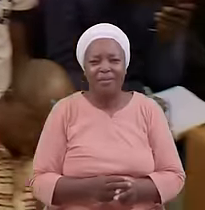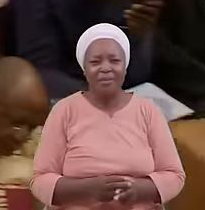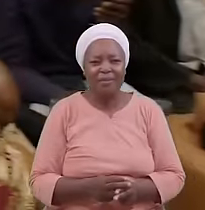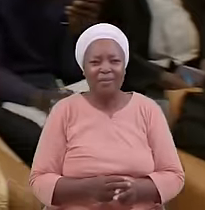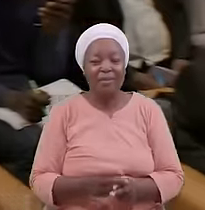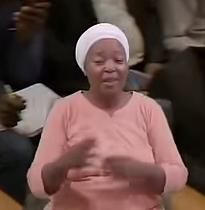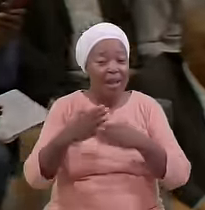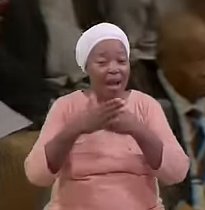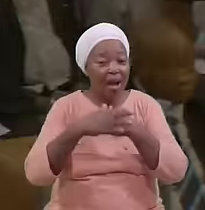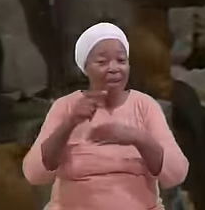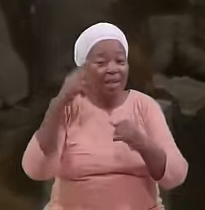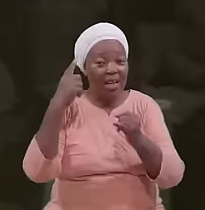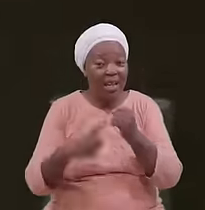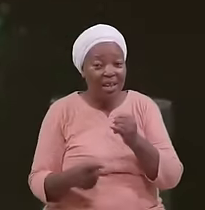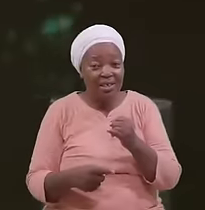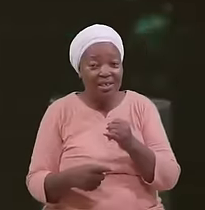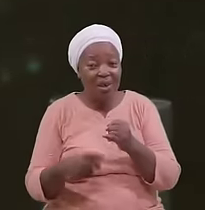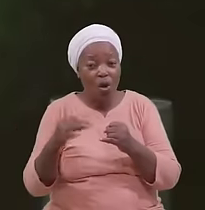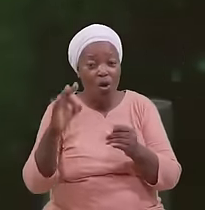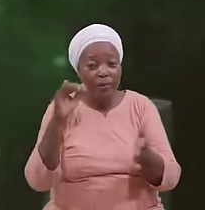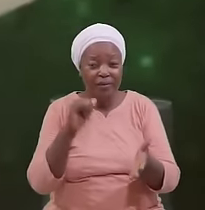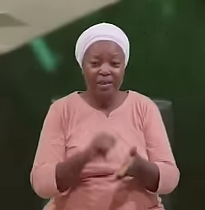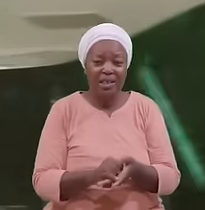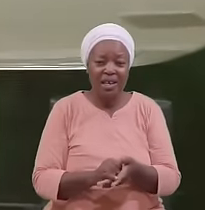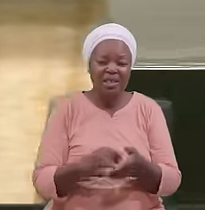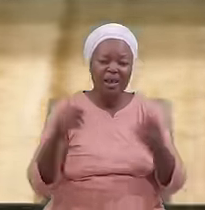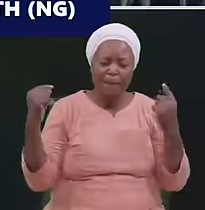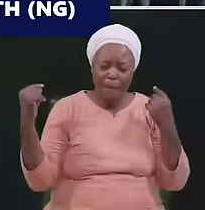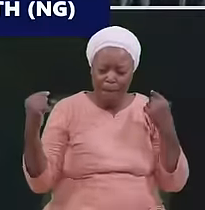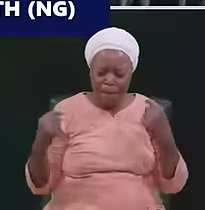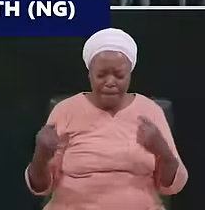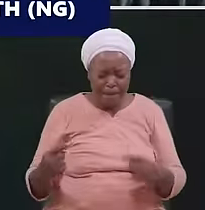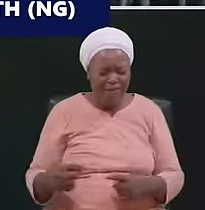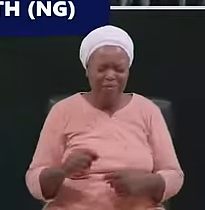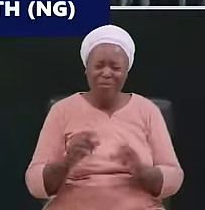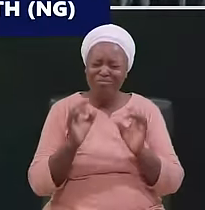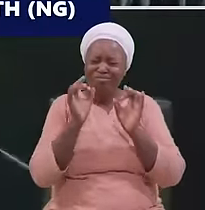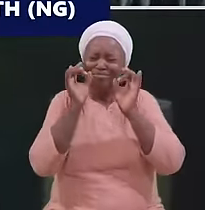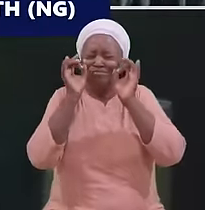After the end of that painful, terrible,